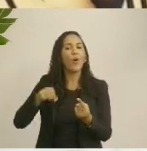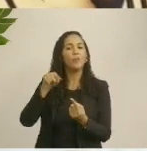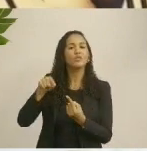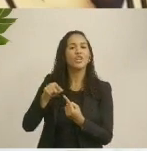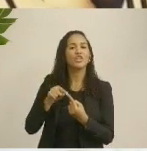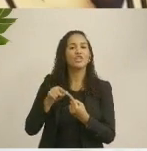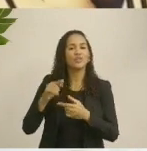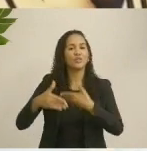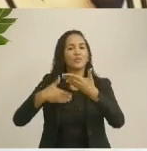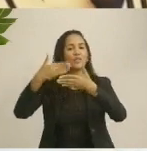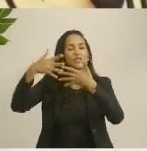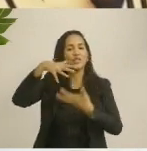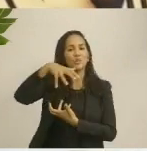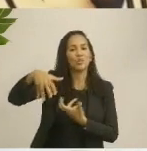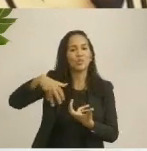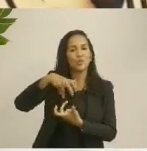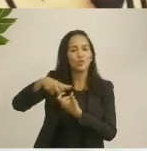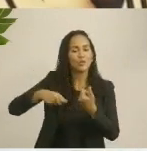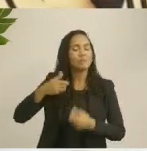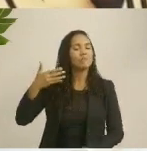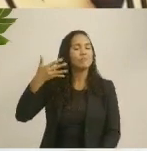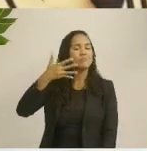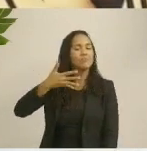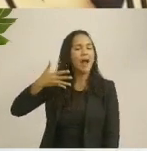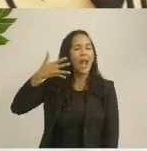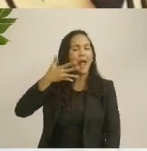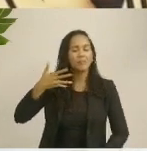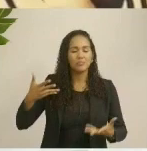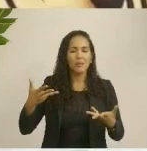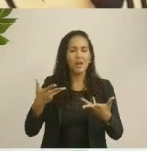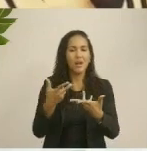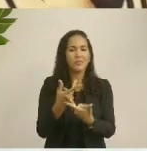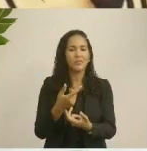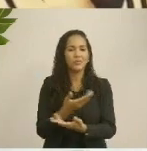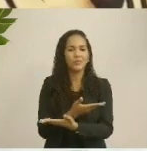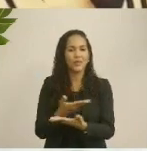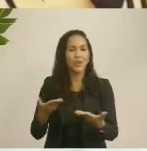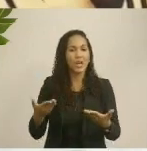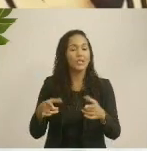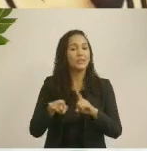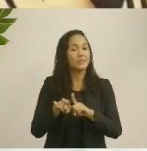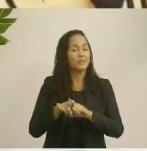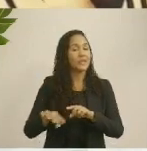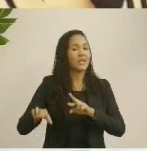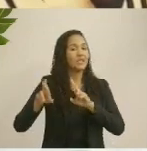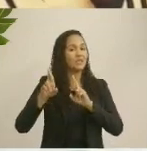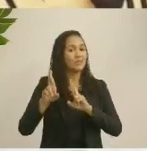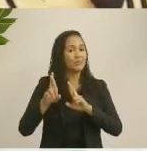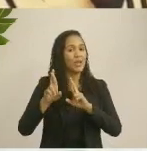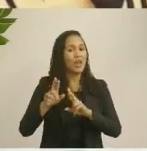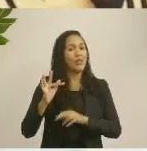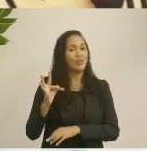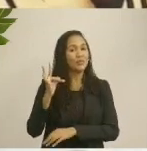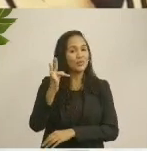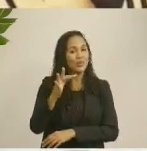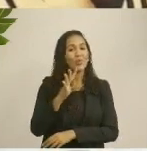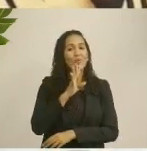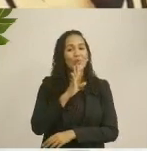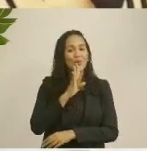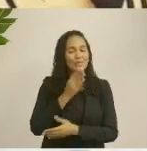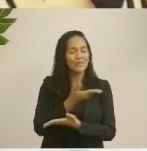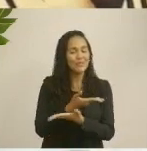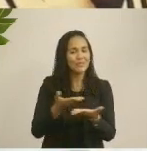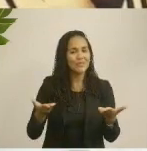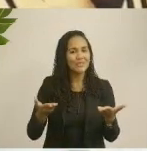to all of you, and I look forward to seeing many of you in person in the very nearest future. All